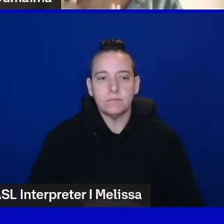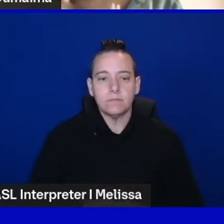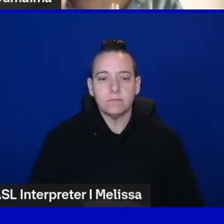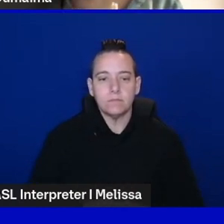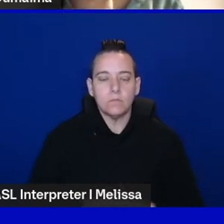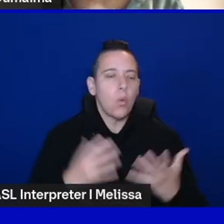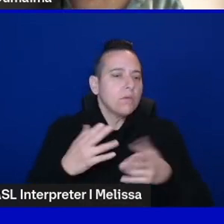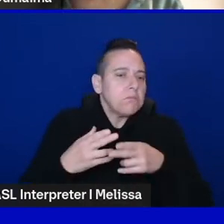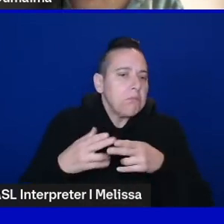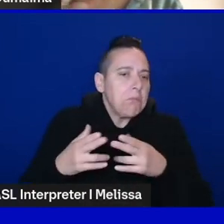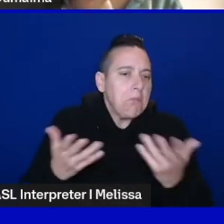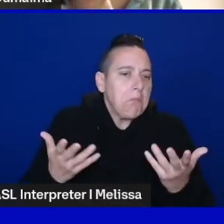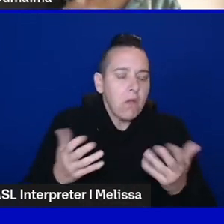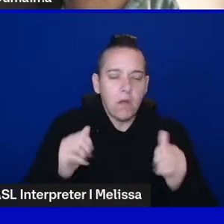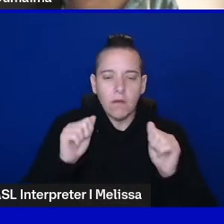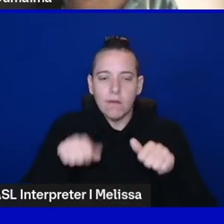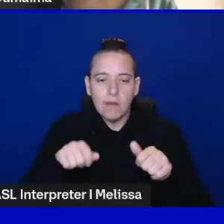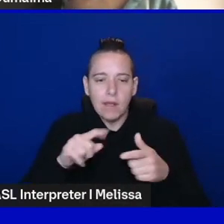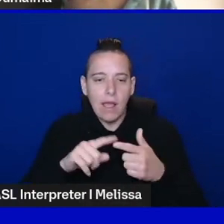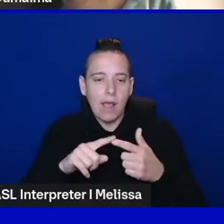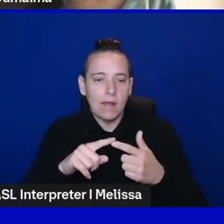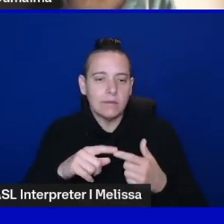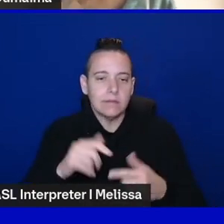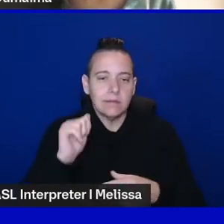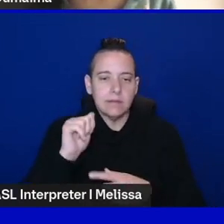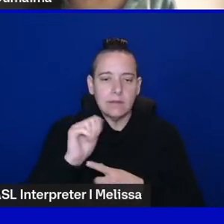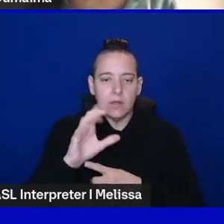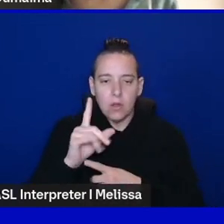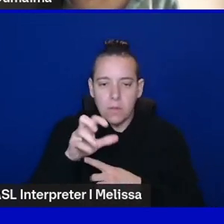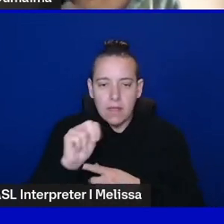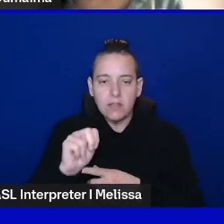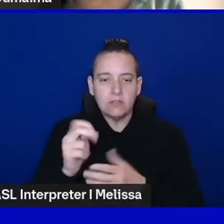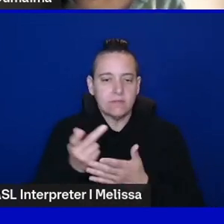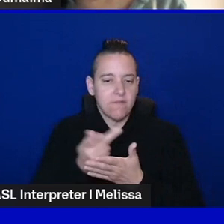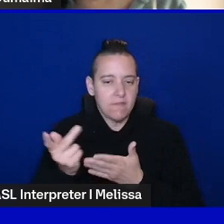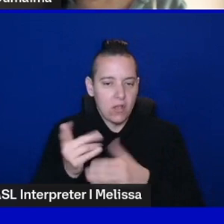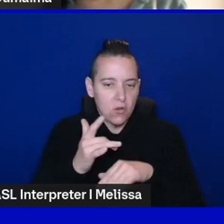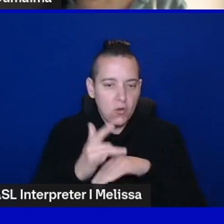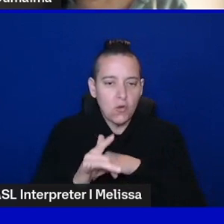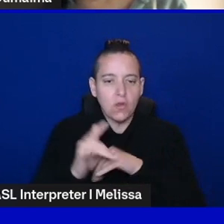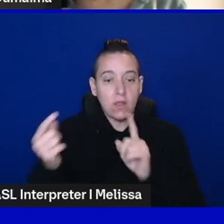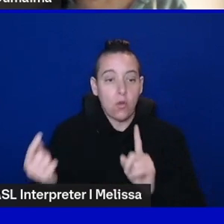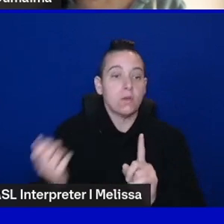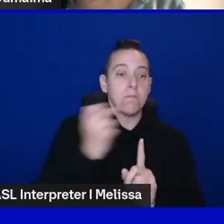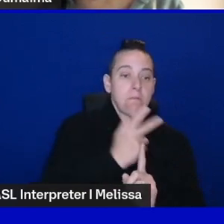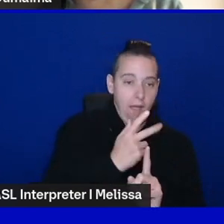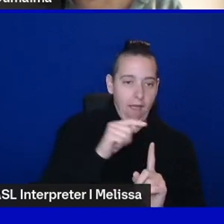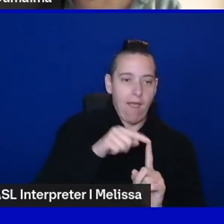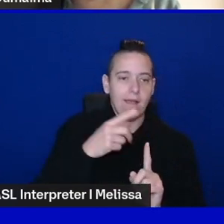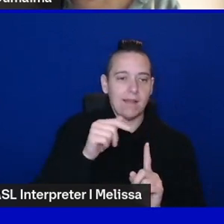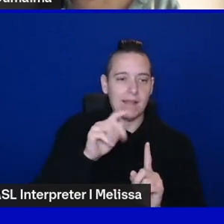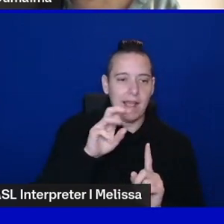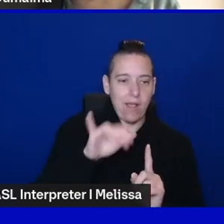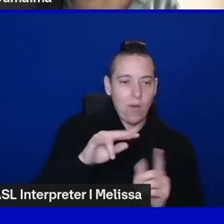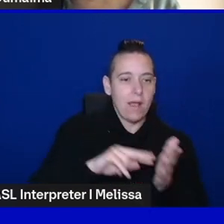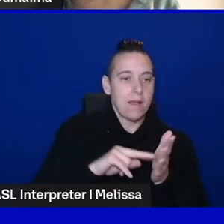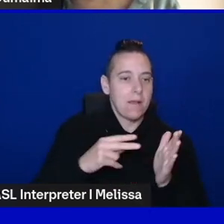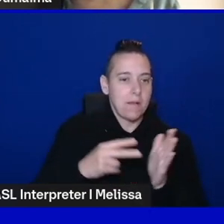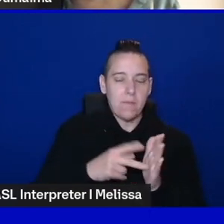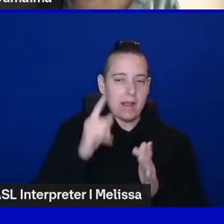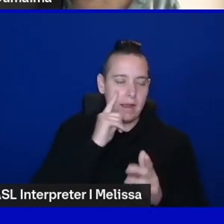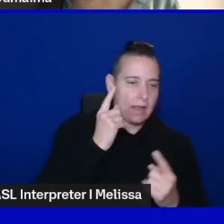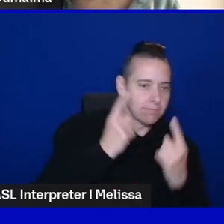Briefly, it could be a cancellation, early failure, and this one actually loops back to the gateway. This means that the workflow